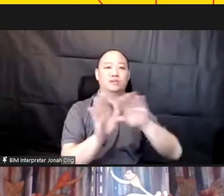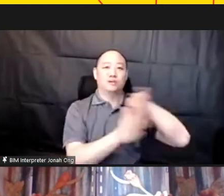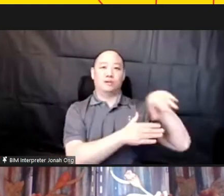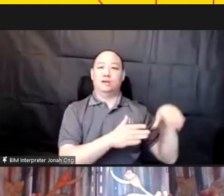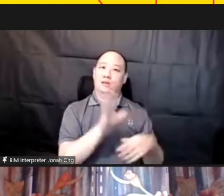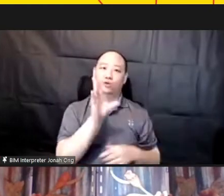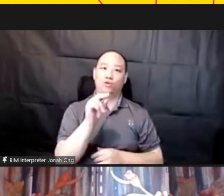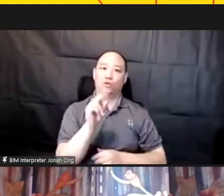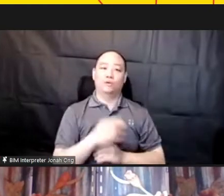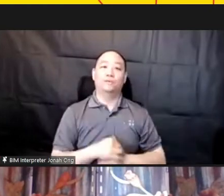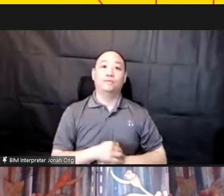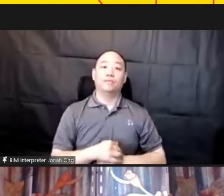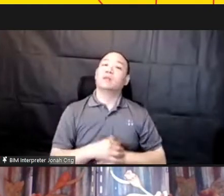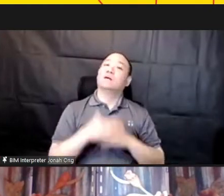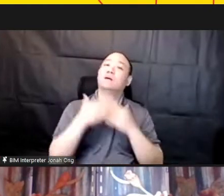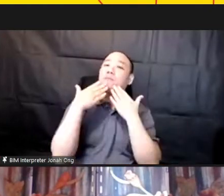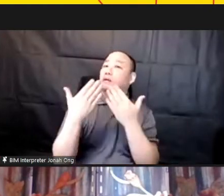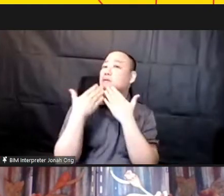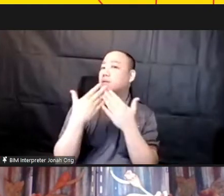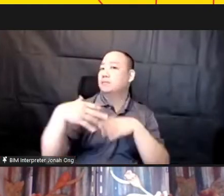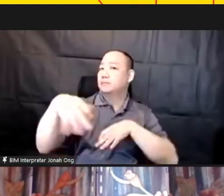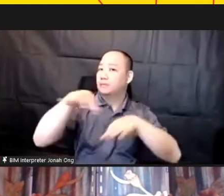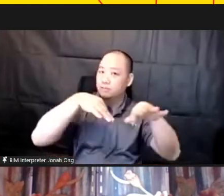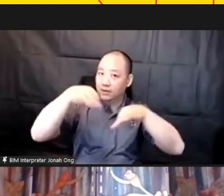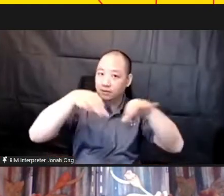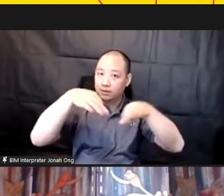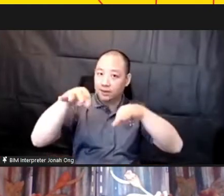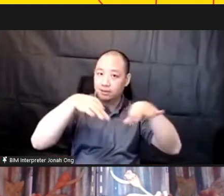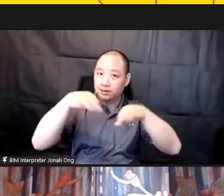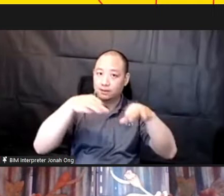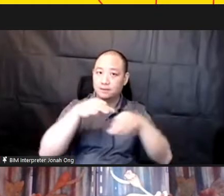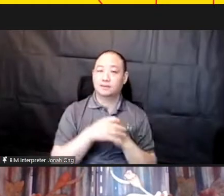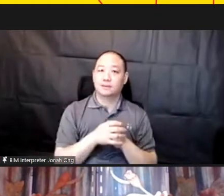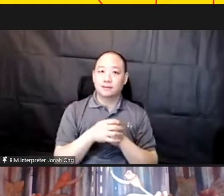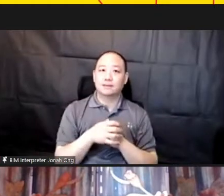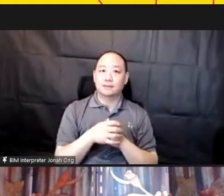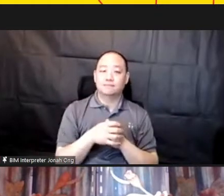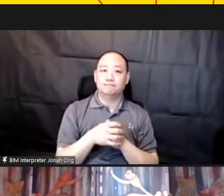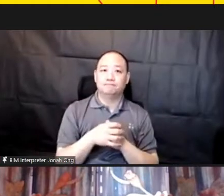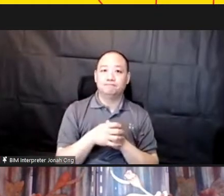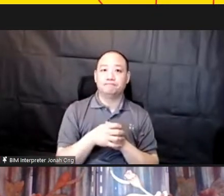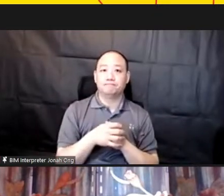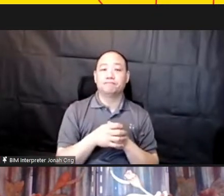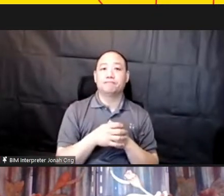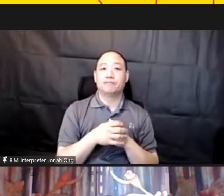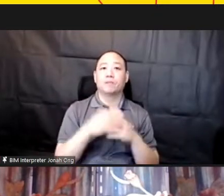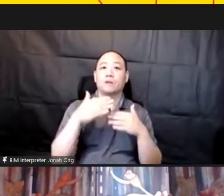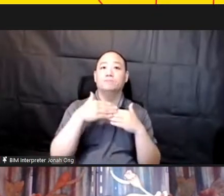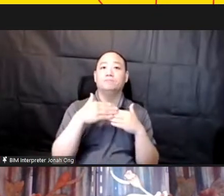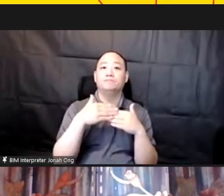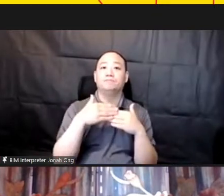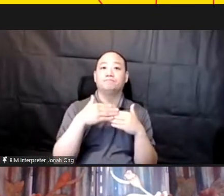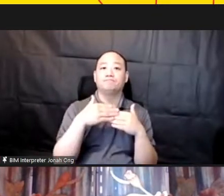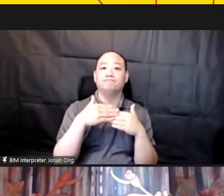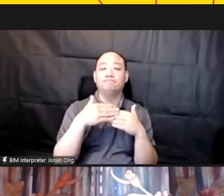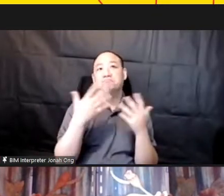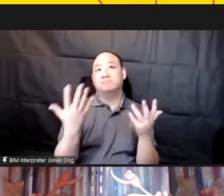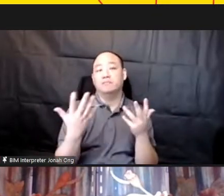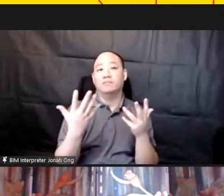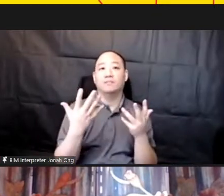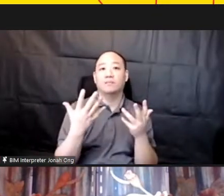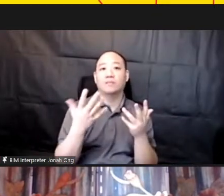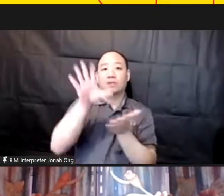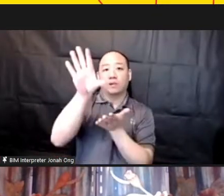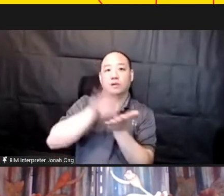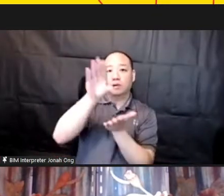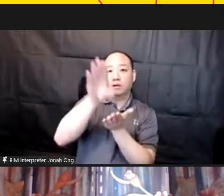so much for that explanation, Jason. That's super insightful. Before I move on, I guess I'll just go around with the questions from the